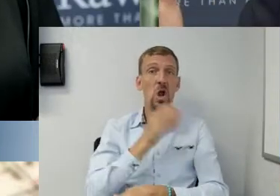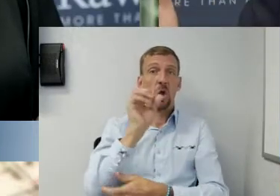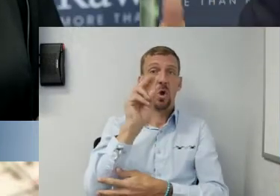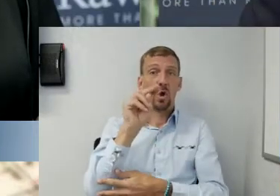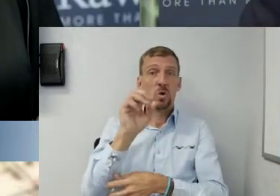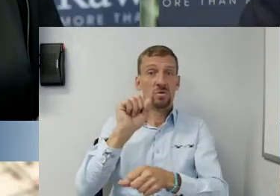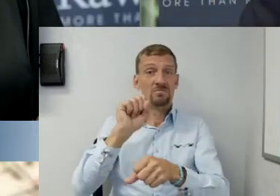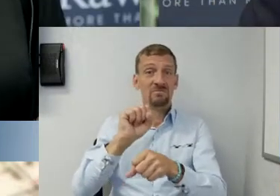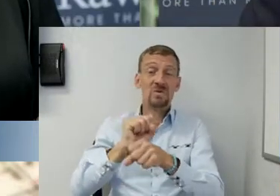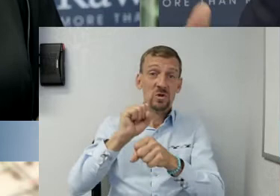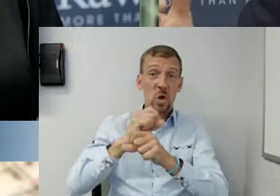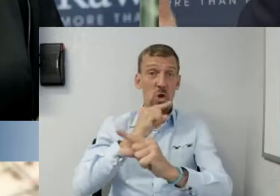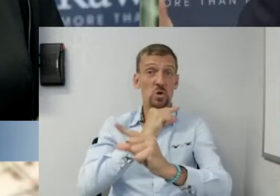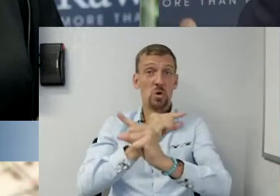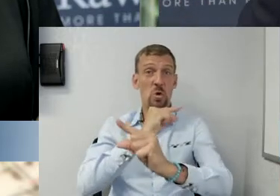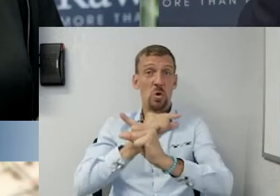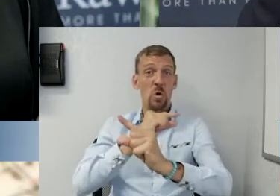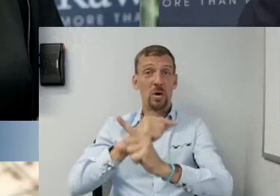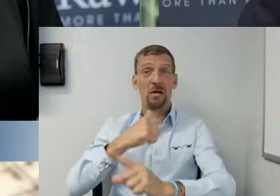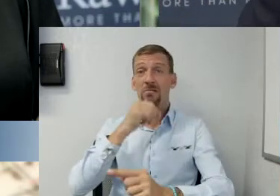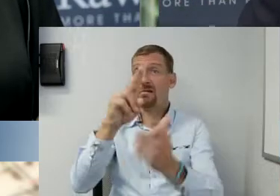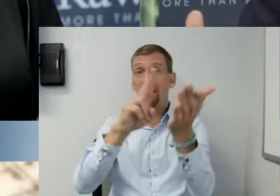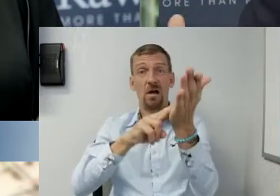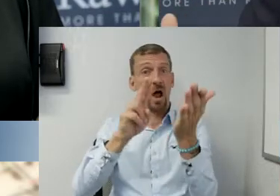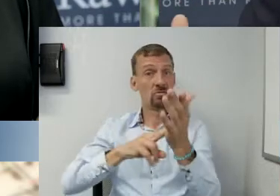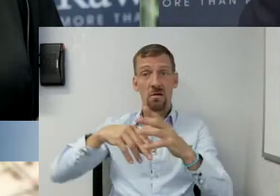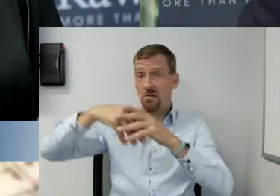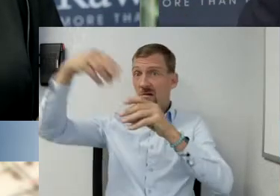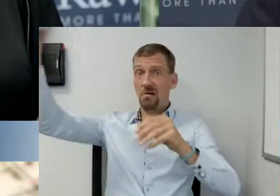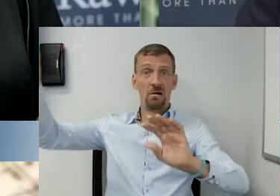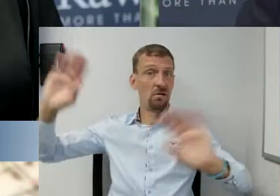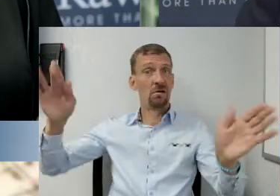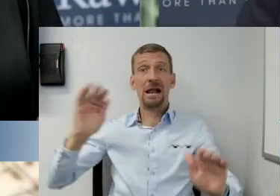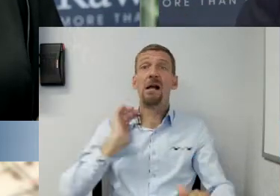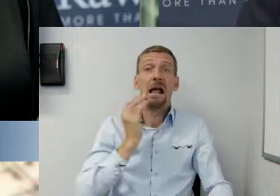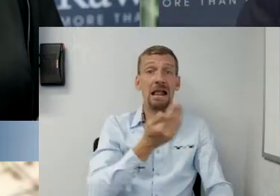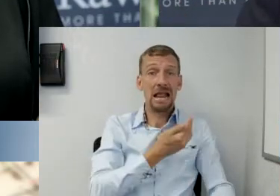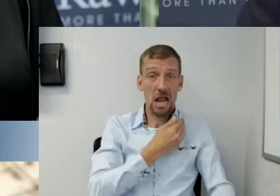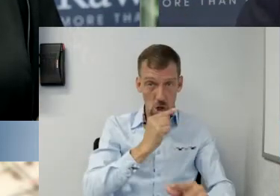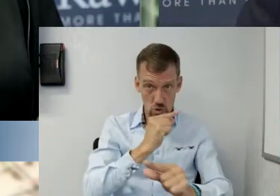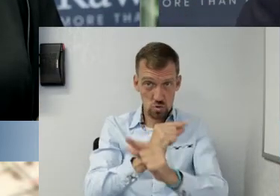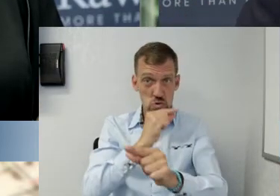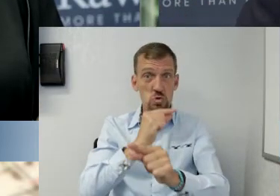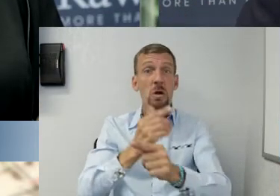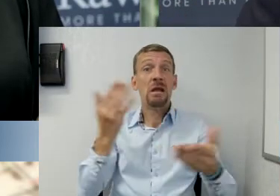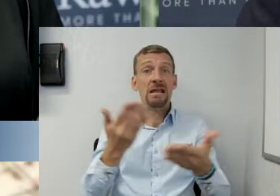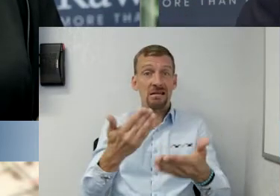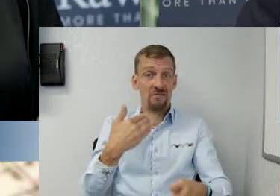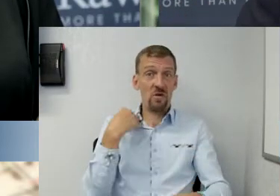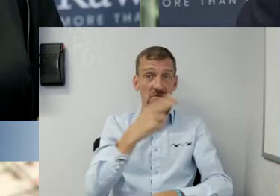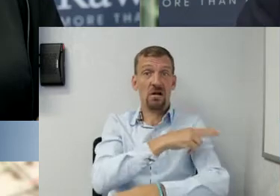don't contract that out. We have a very strong security force.